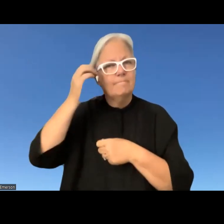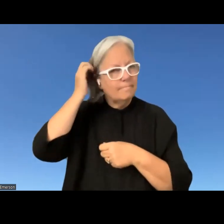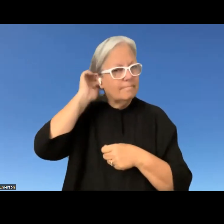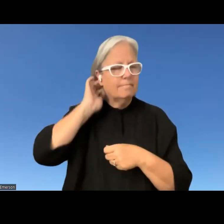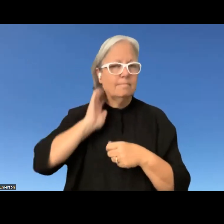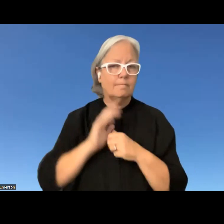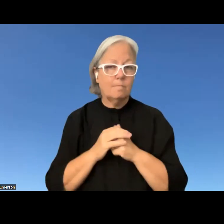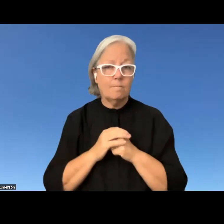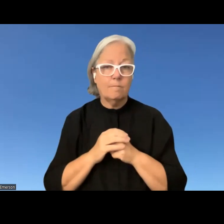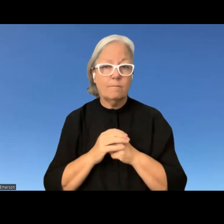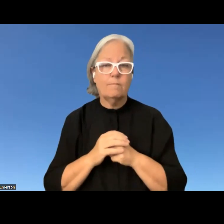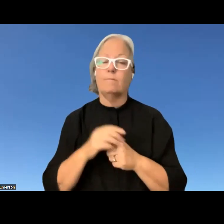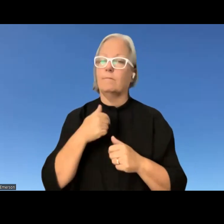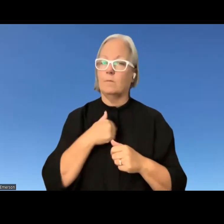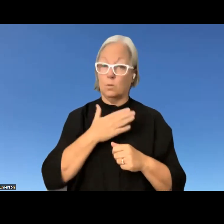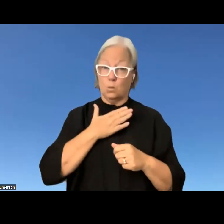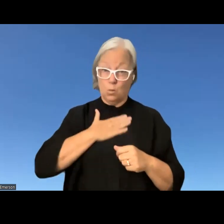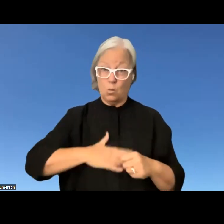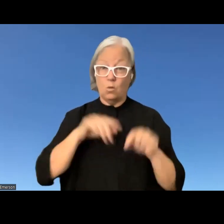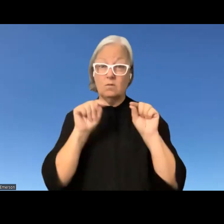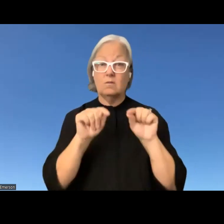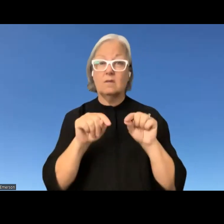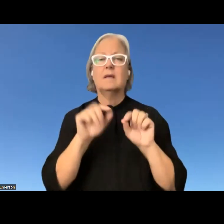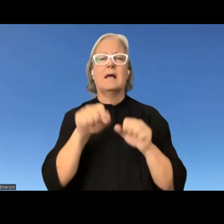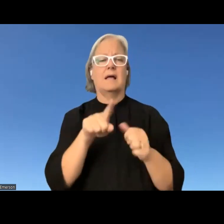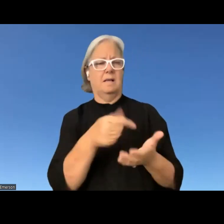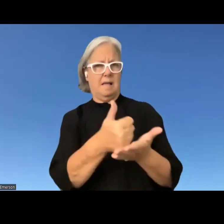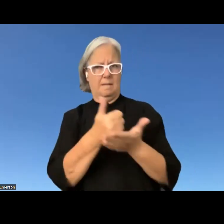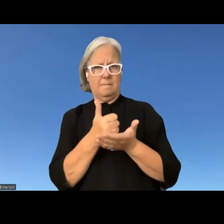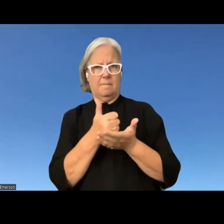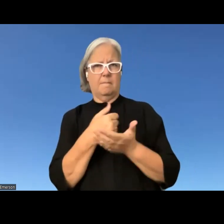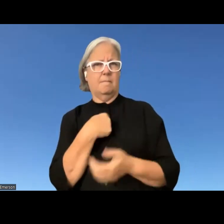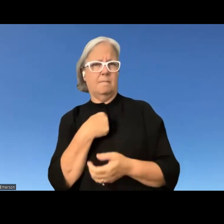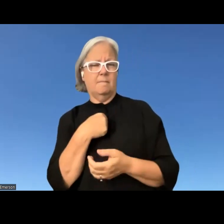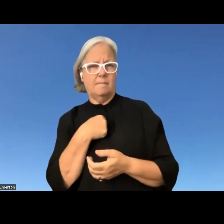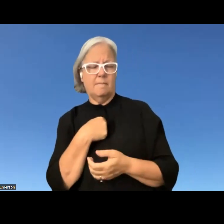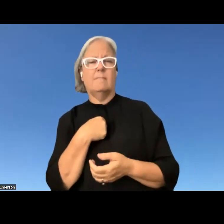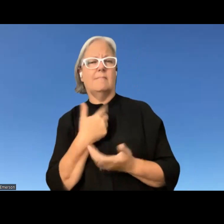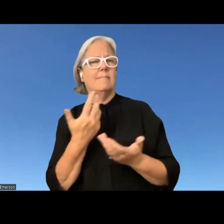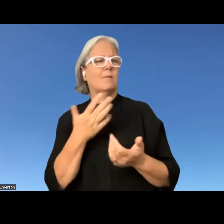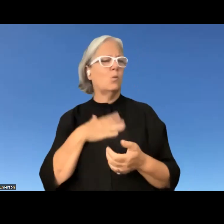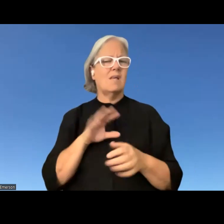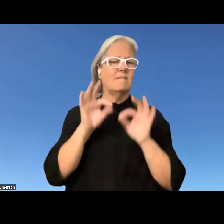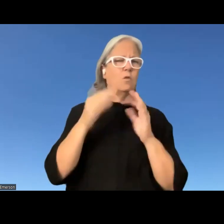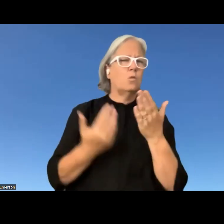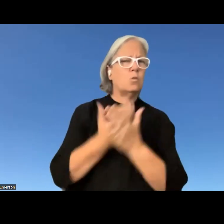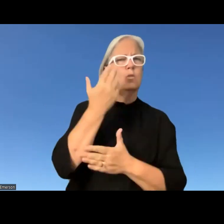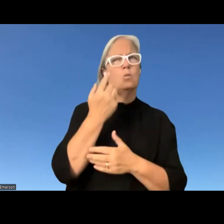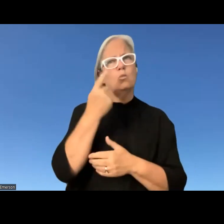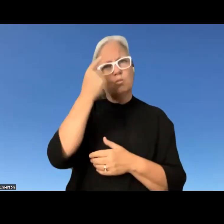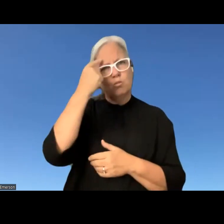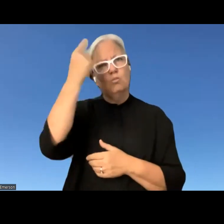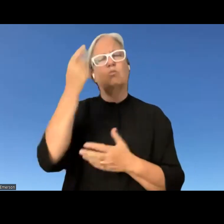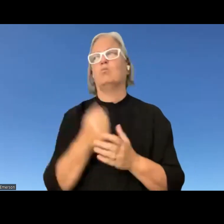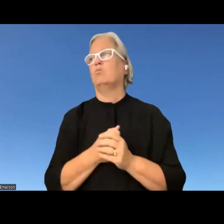we want these things because they help us in terms of finding new ideas, finding new innovations. It's also part of